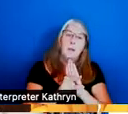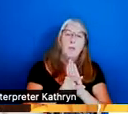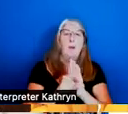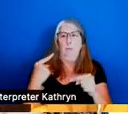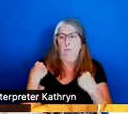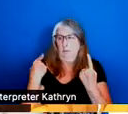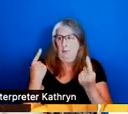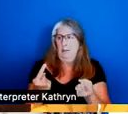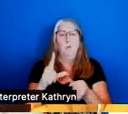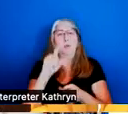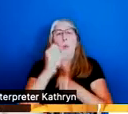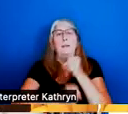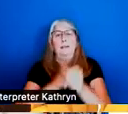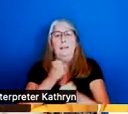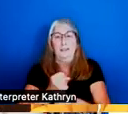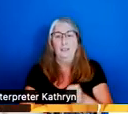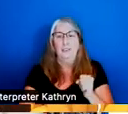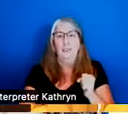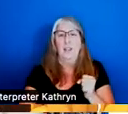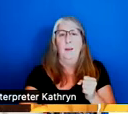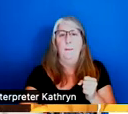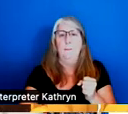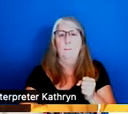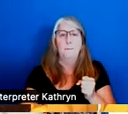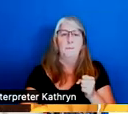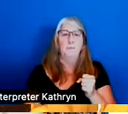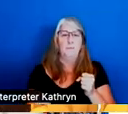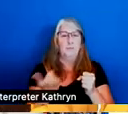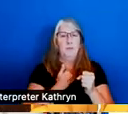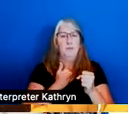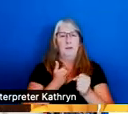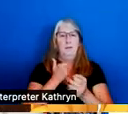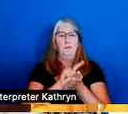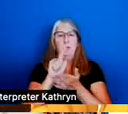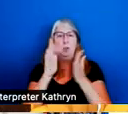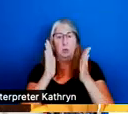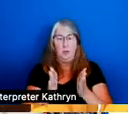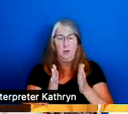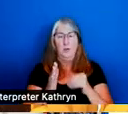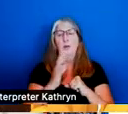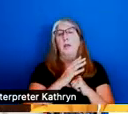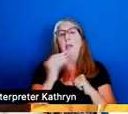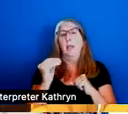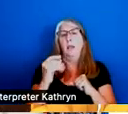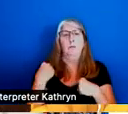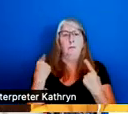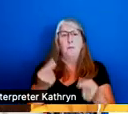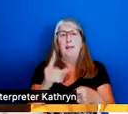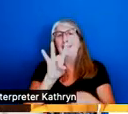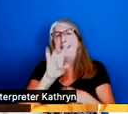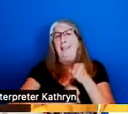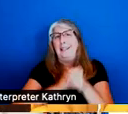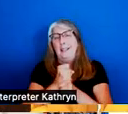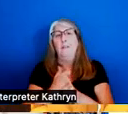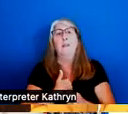last 20 years. I am a lawyer, and for the last 8 years, I've